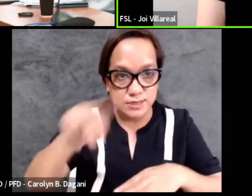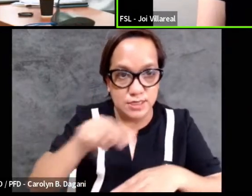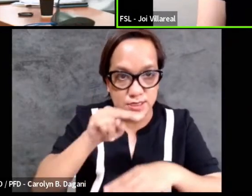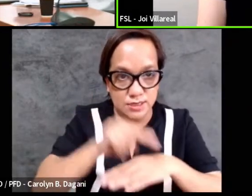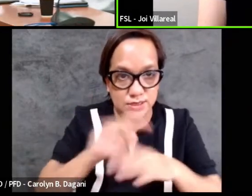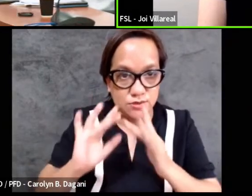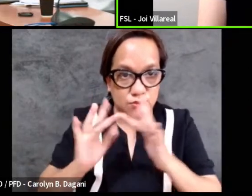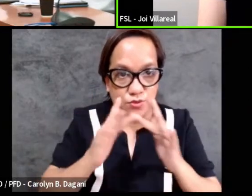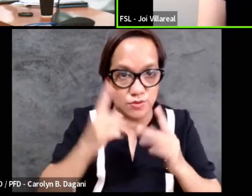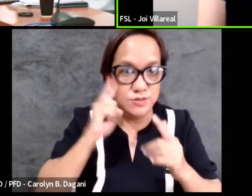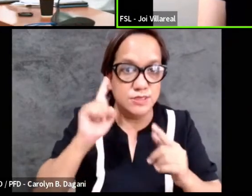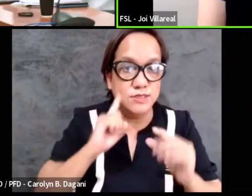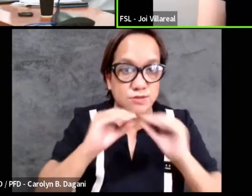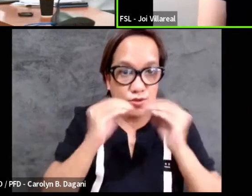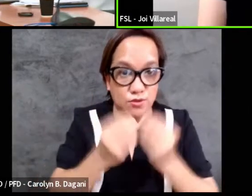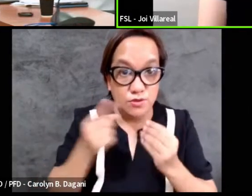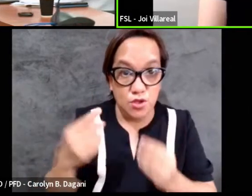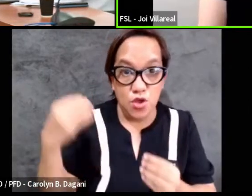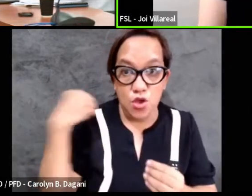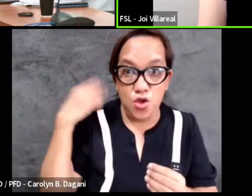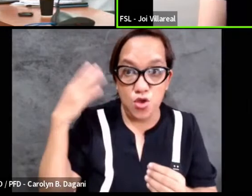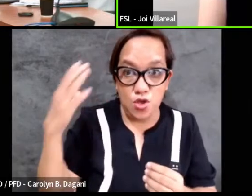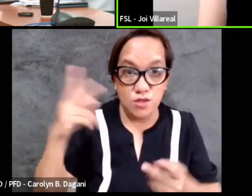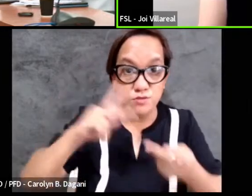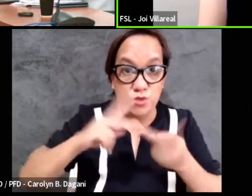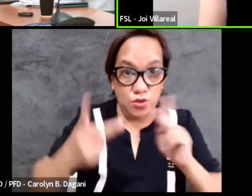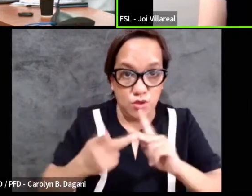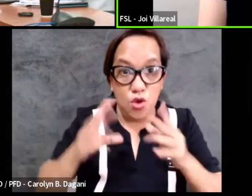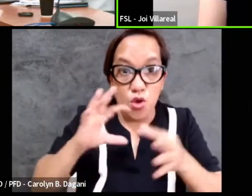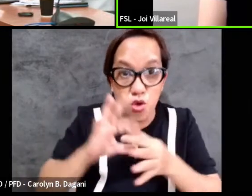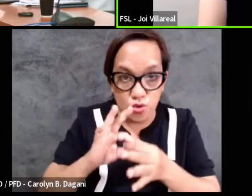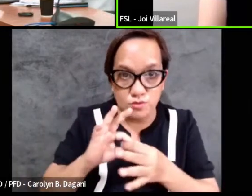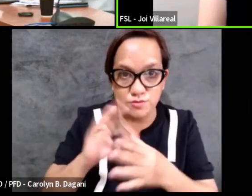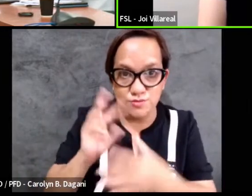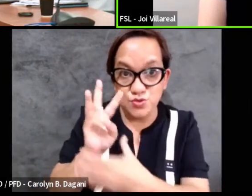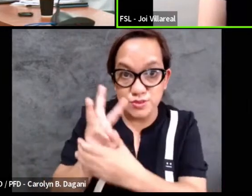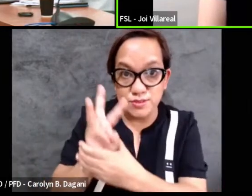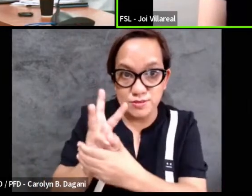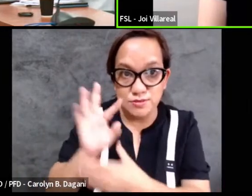The National Committee on Deaf Organizations and